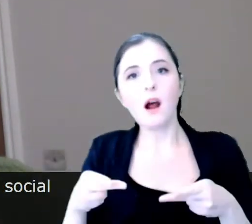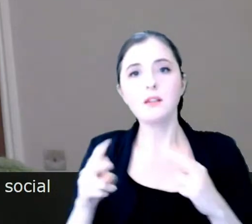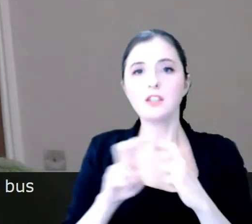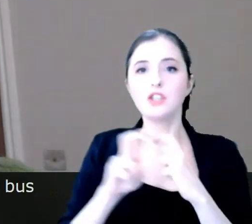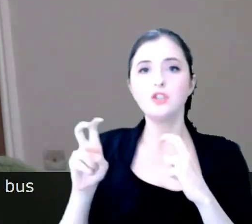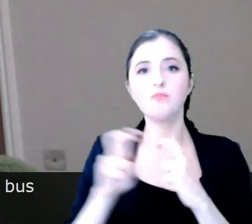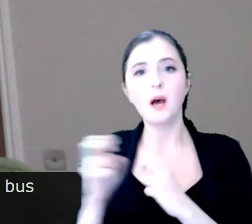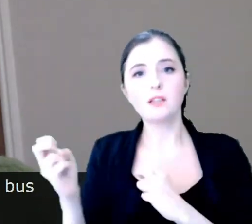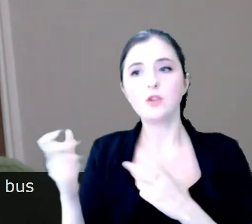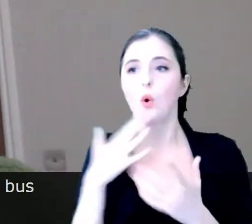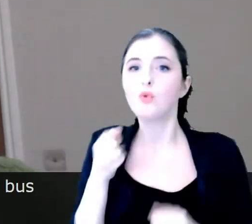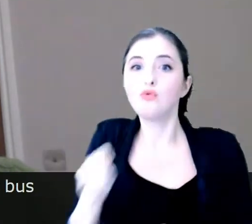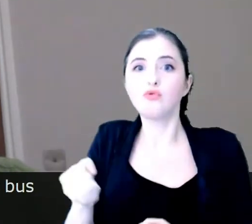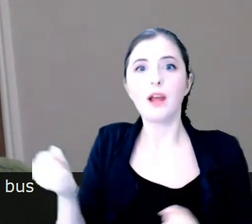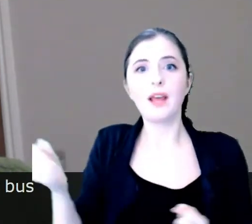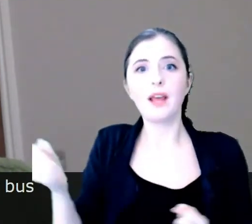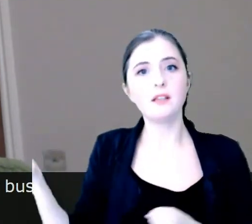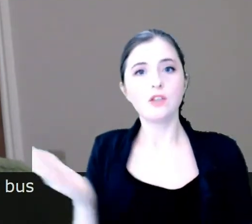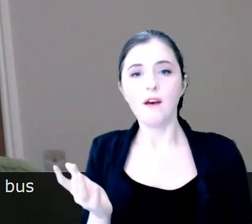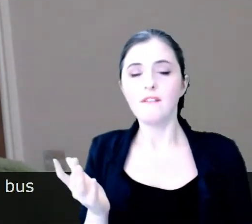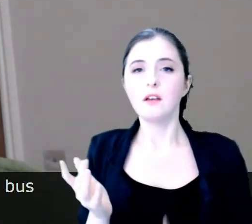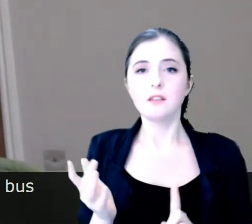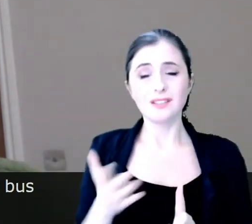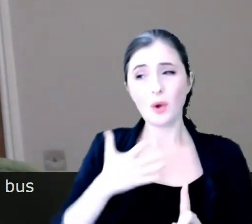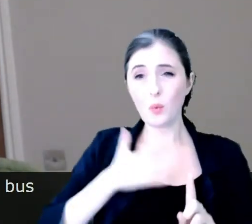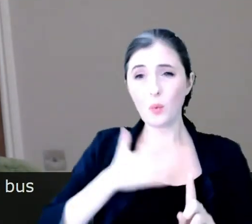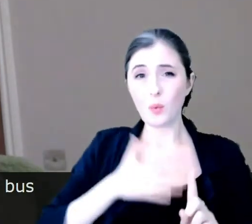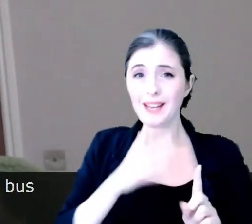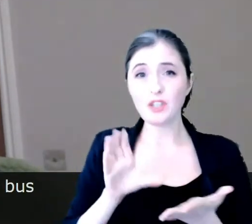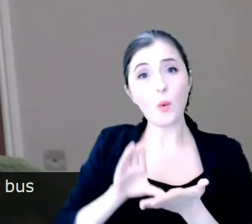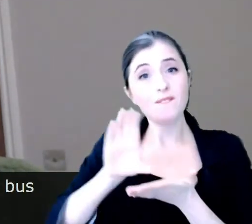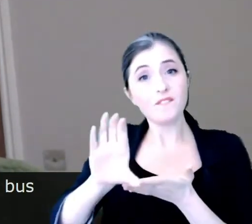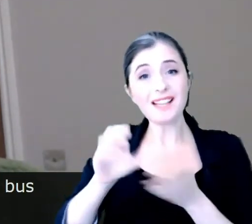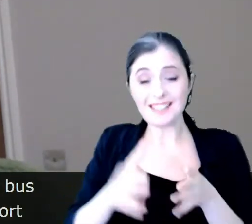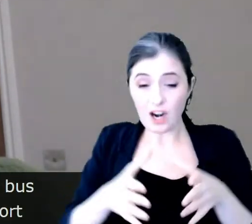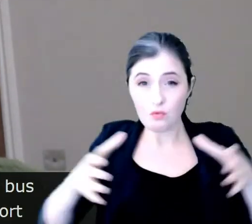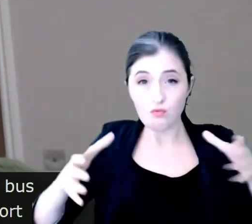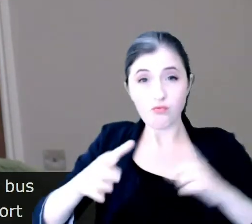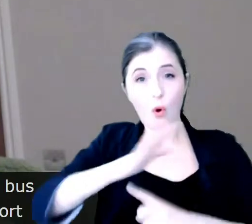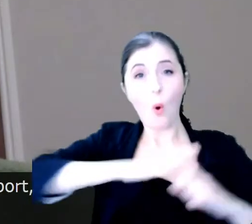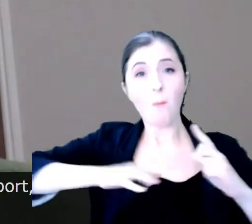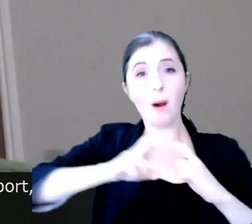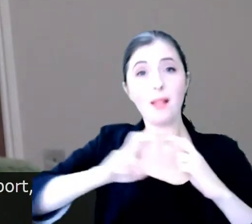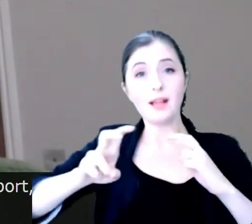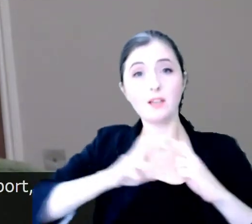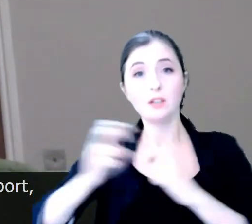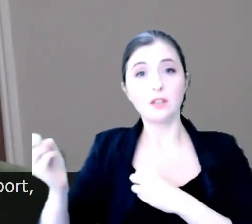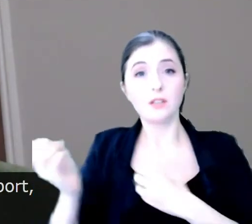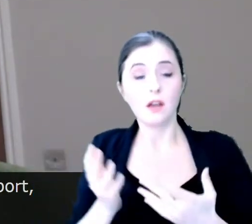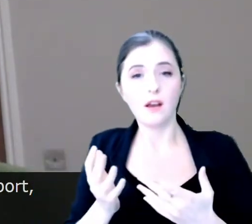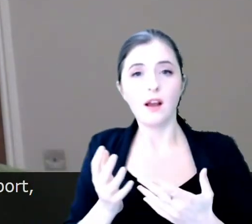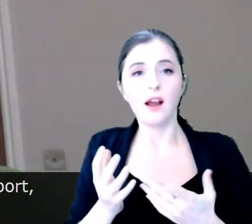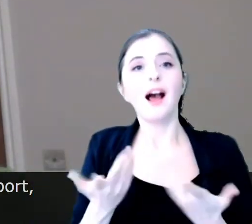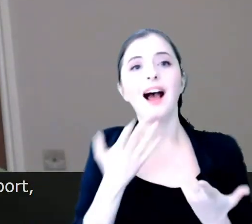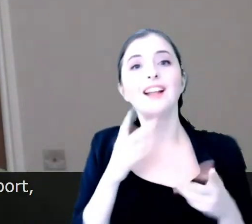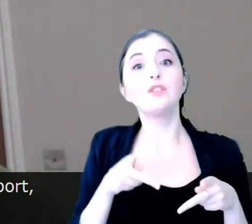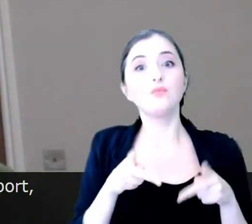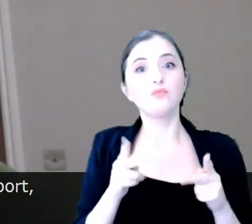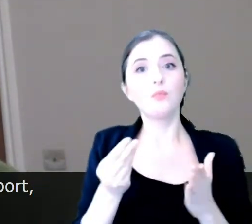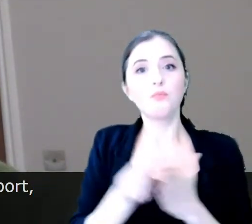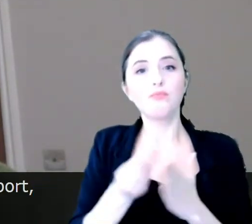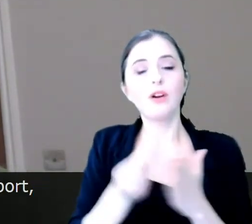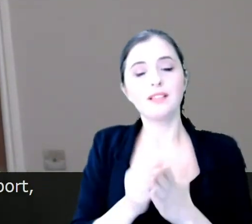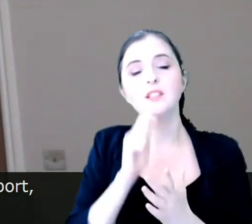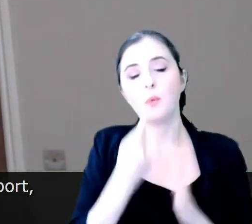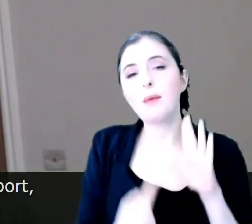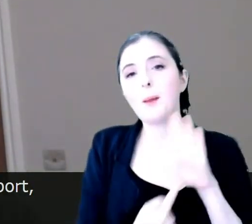to invest and grow our public transport rather than the opposite. And road pricing is going to be the key for funding going forward.